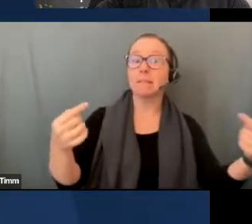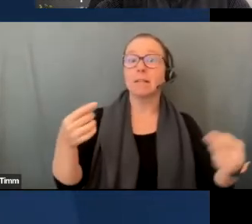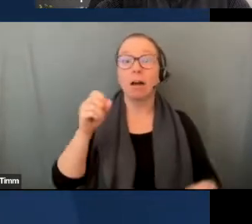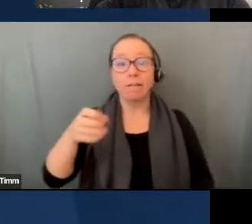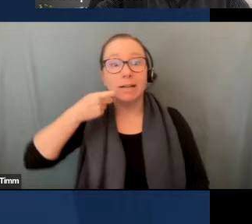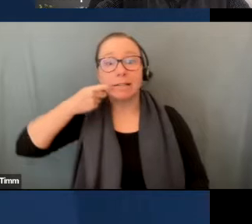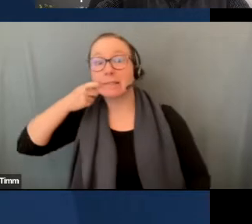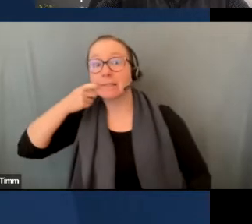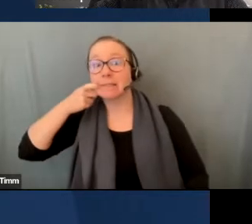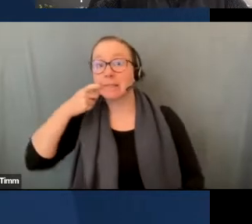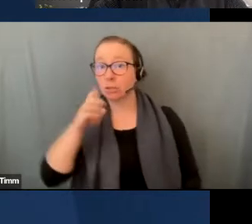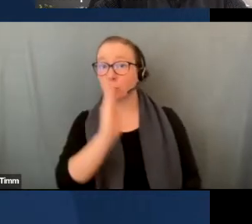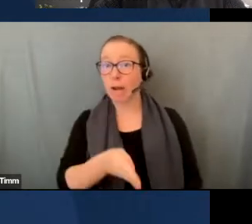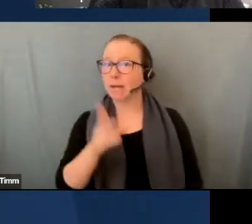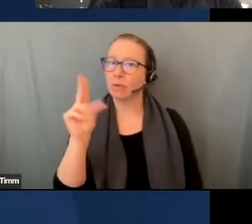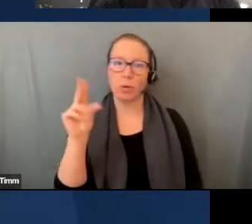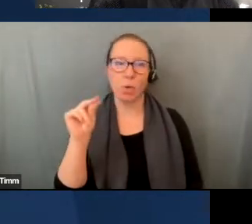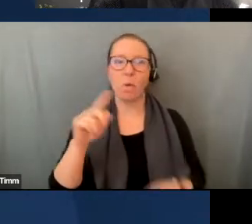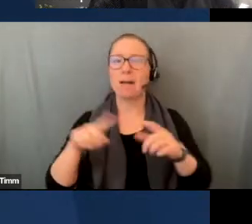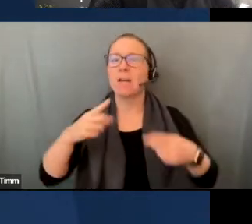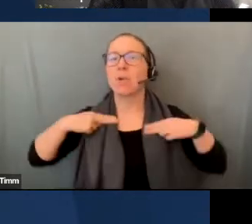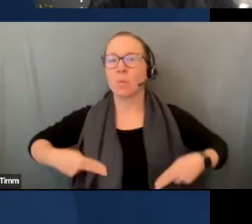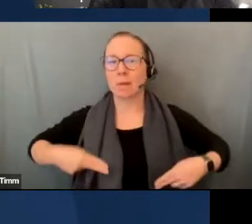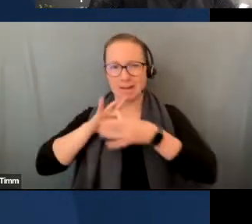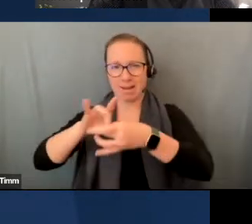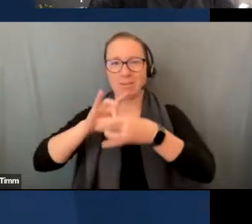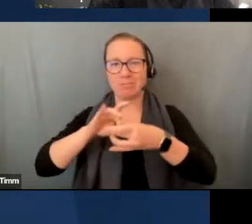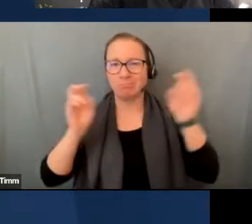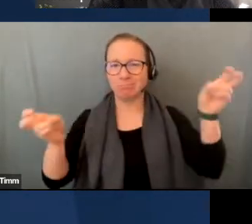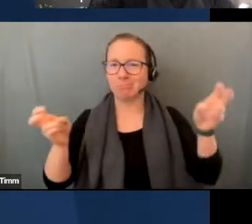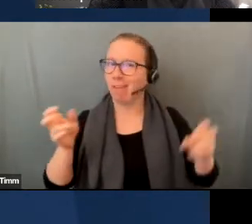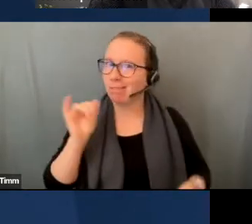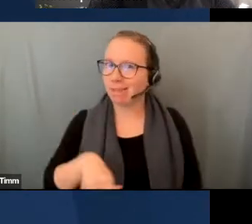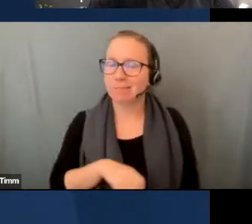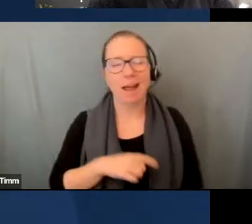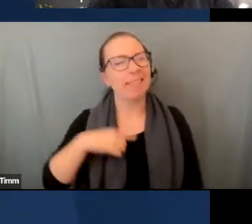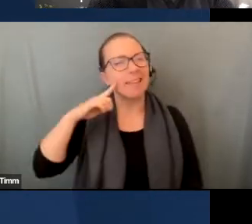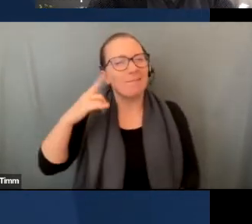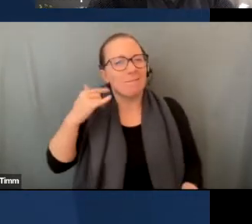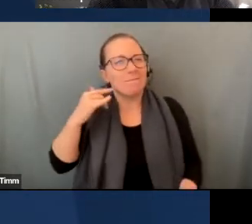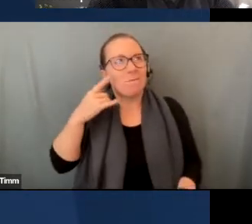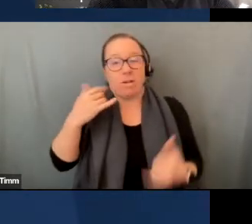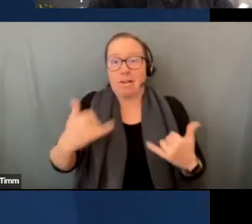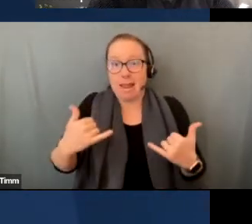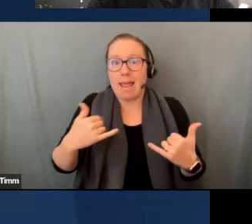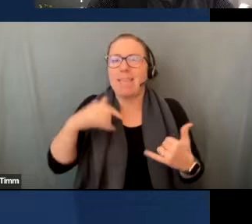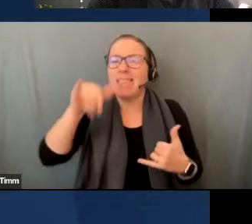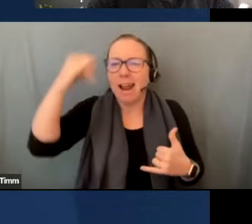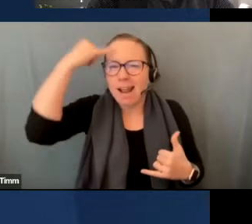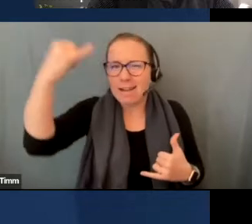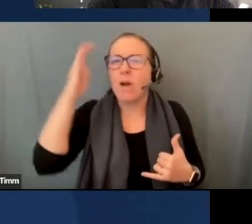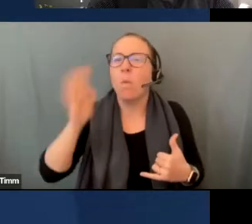addiction is not sobriety, it's human connection. And I think for today, that's an idea I'm going to try to